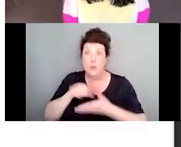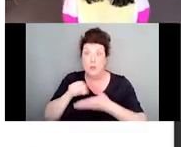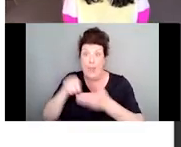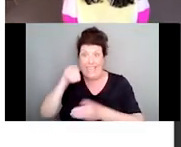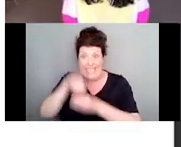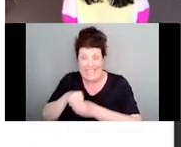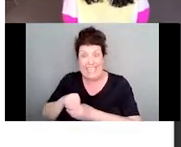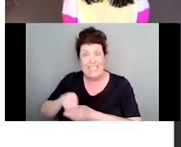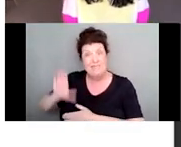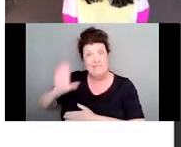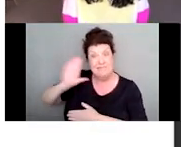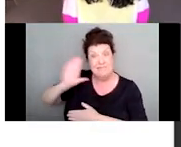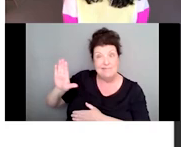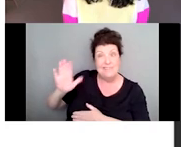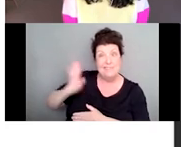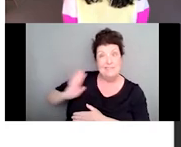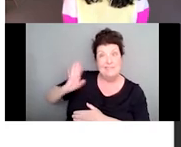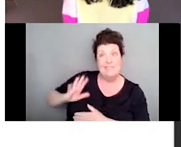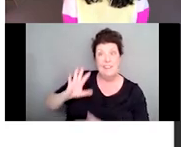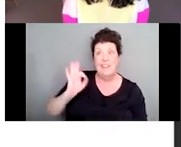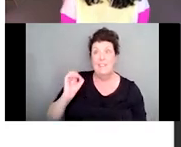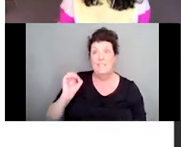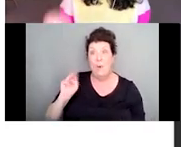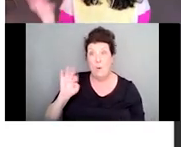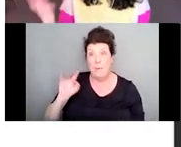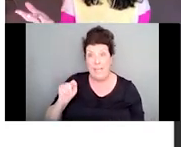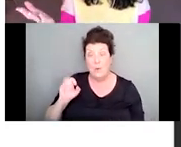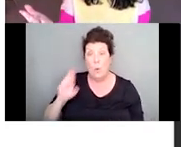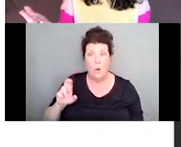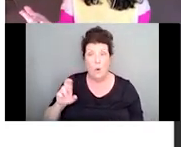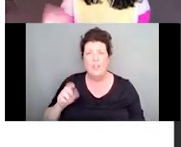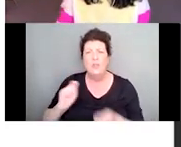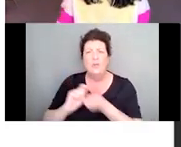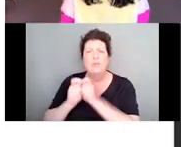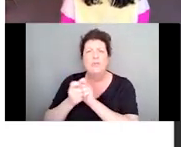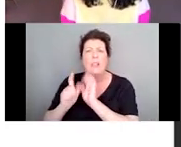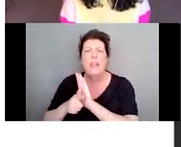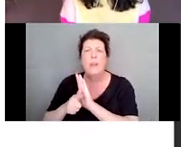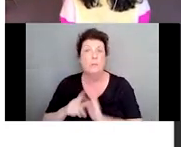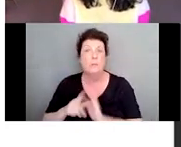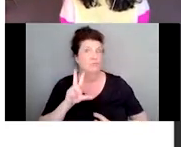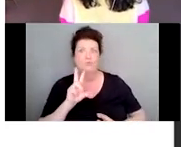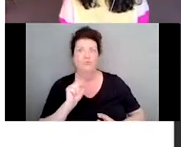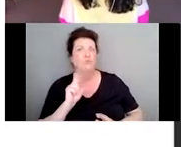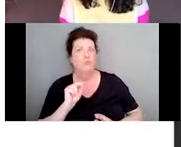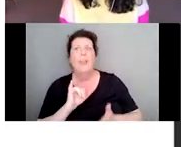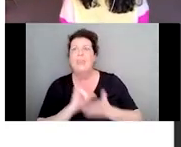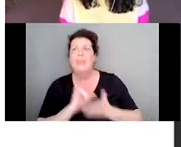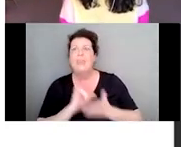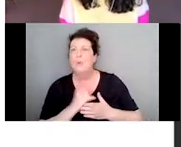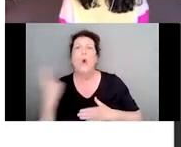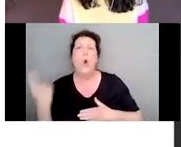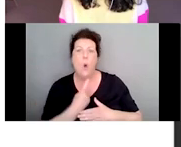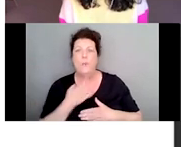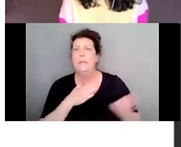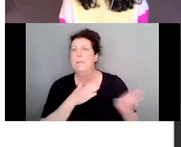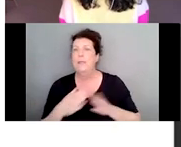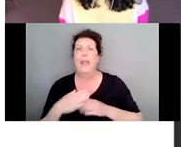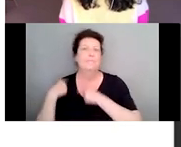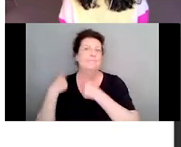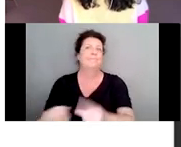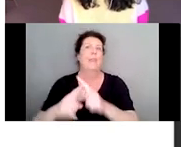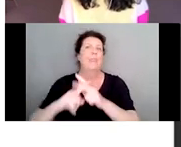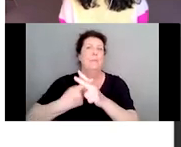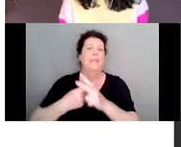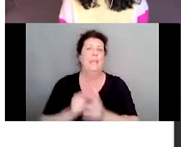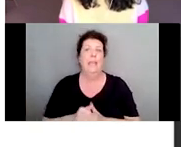hundred percent. That was always the plan and all of my colleagues did the same. Um, it was our way of communicating to all of our